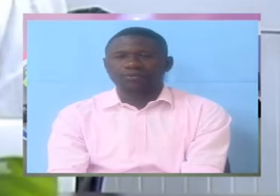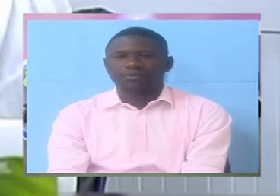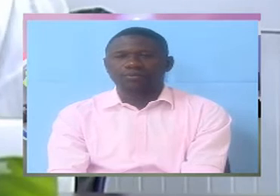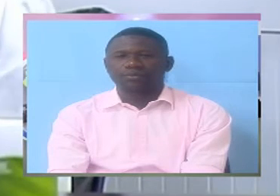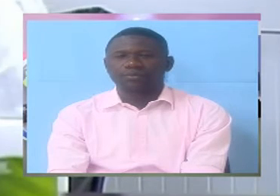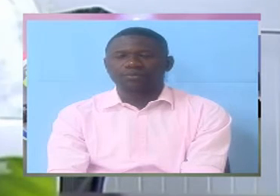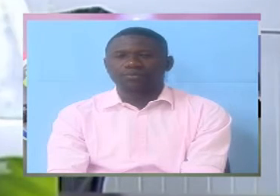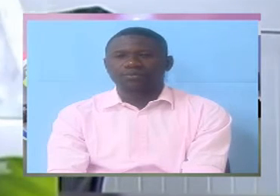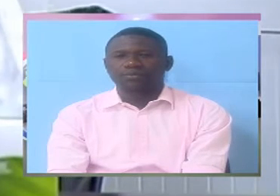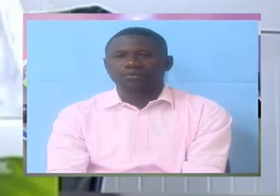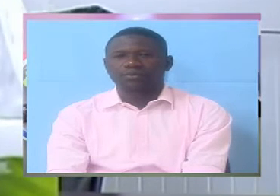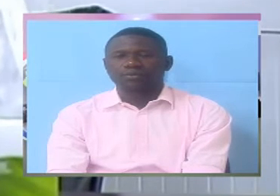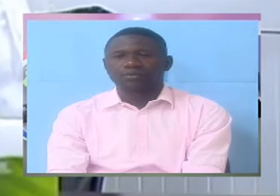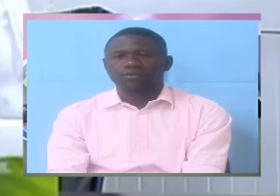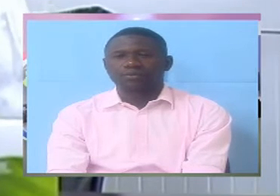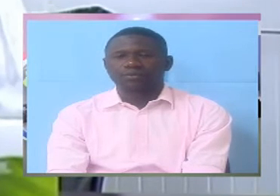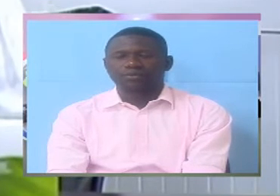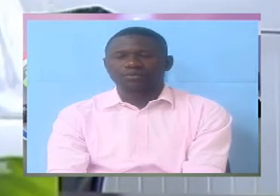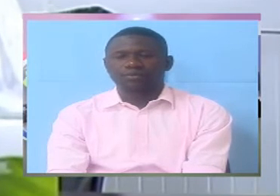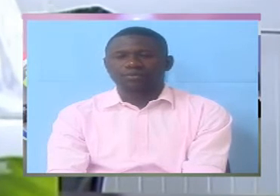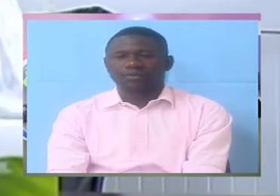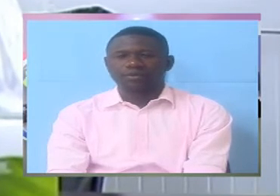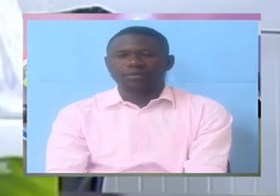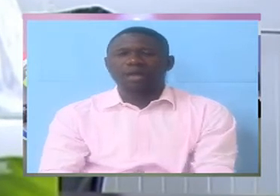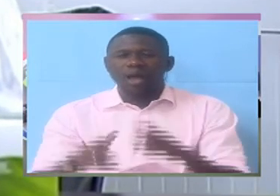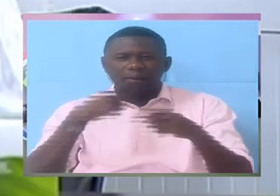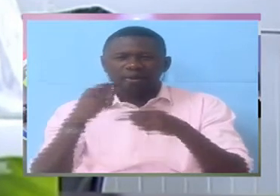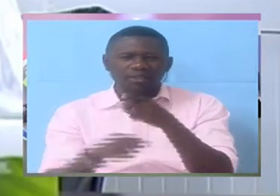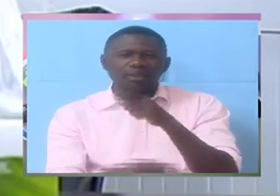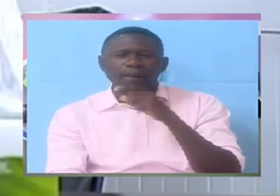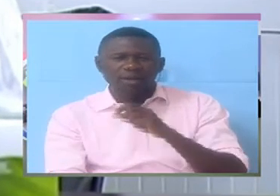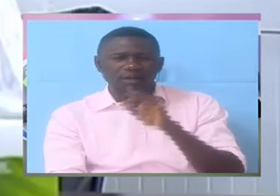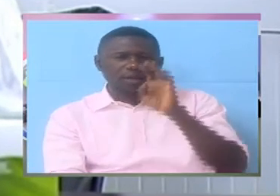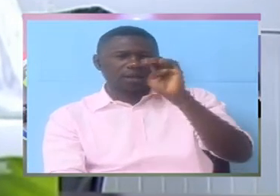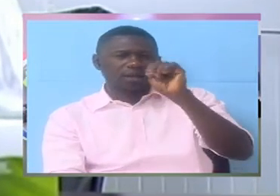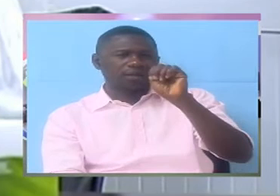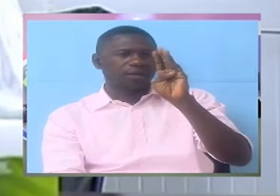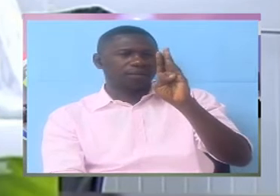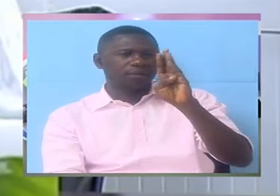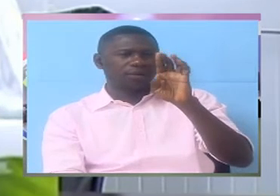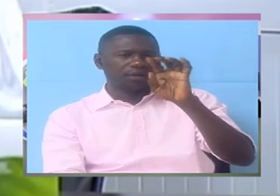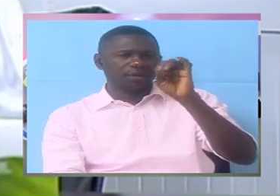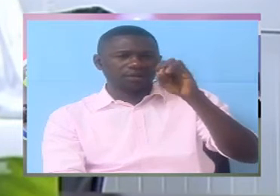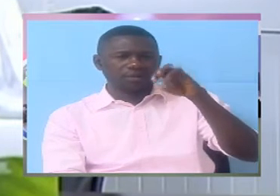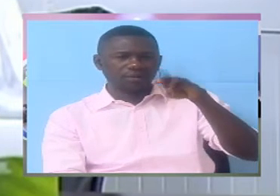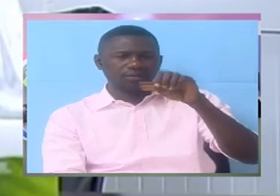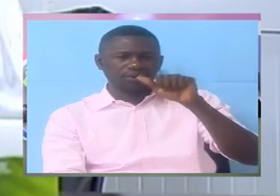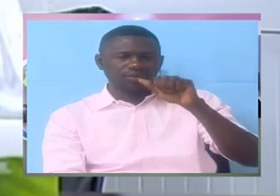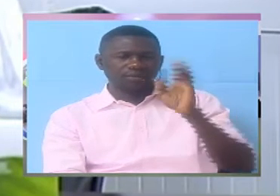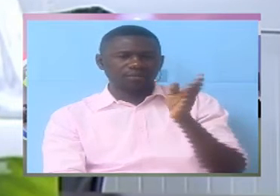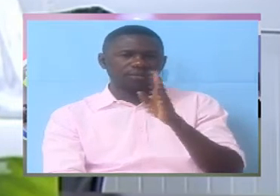Council, this Ibrahima Barrow. Council, Ning Ibrahima Barrow. Honestly speaking,